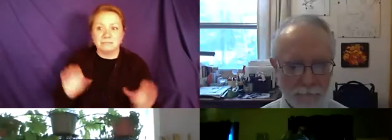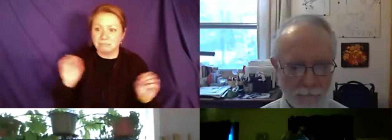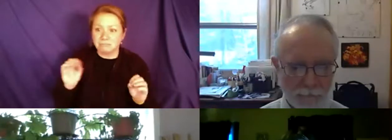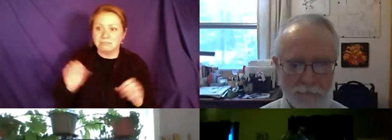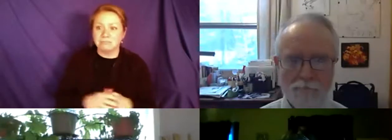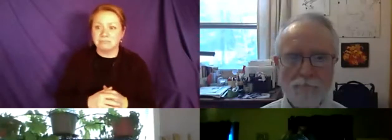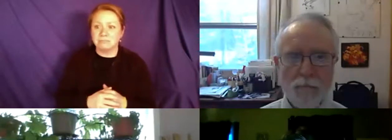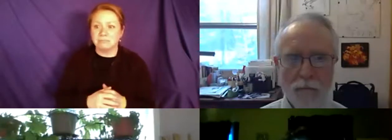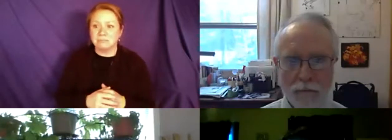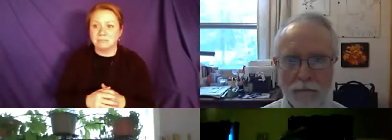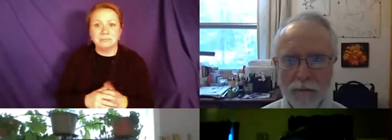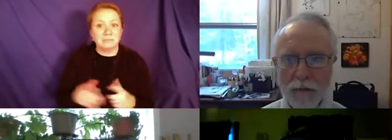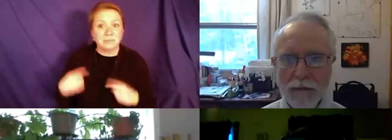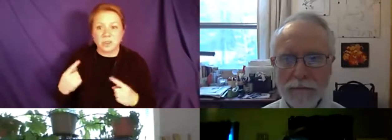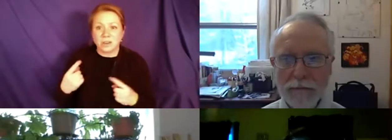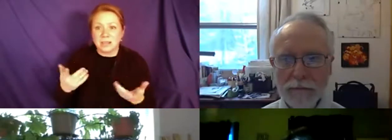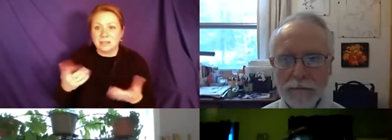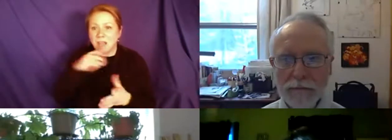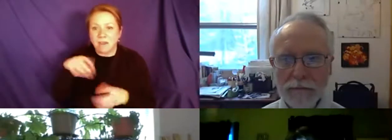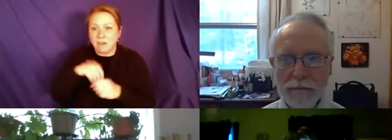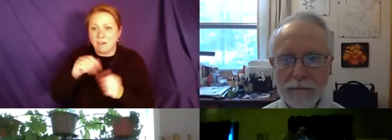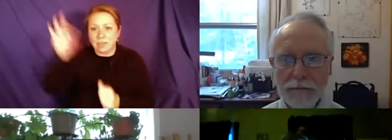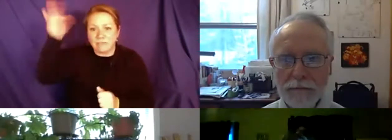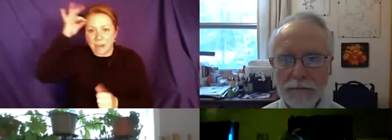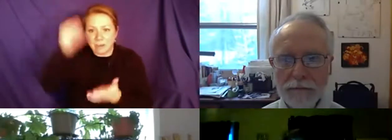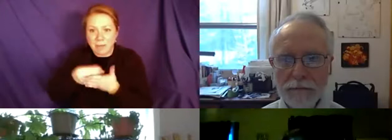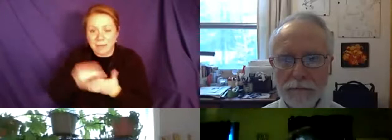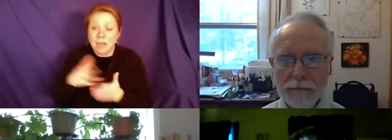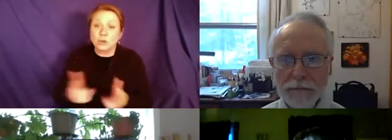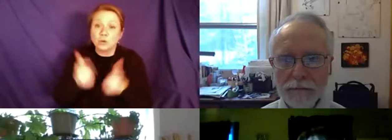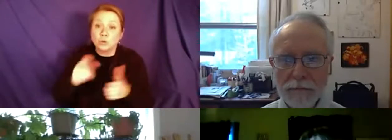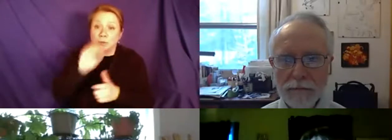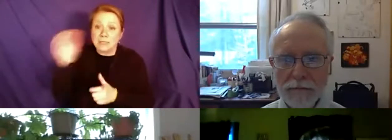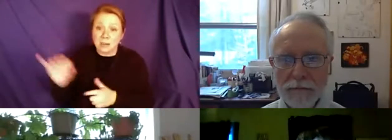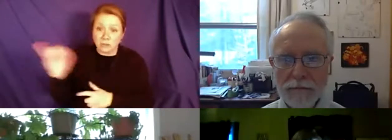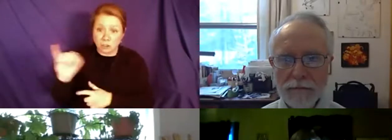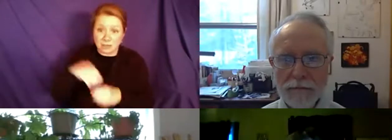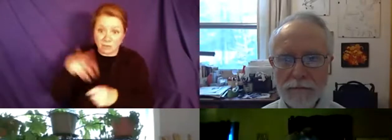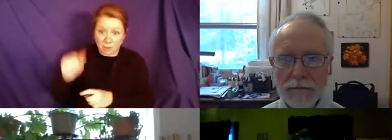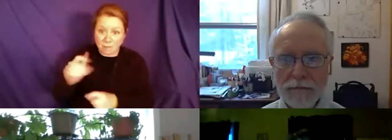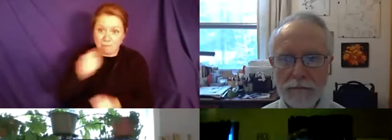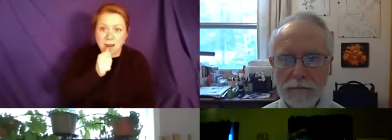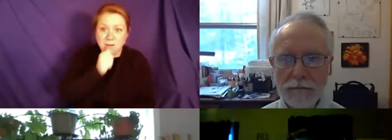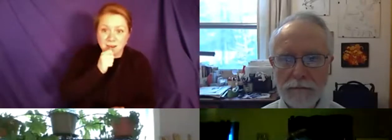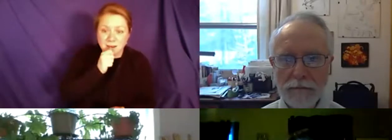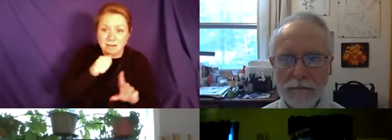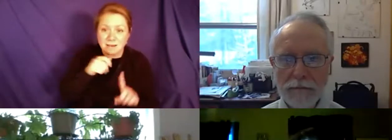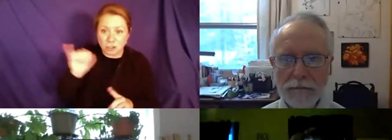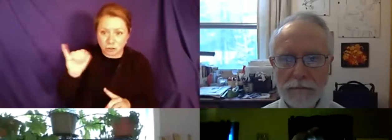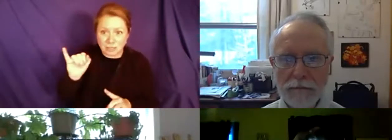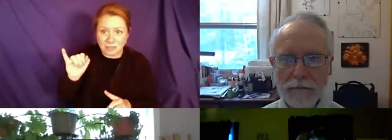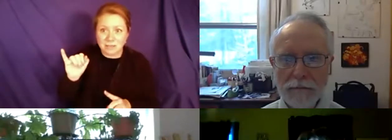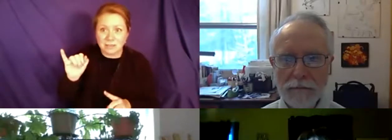so forth. It's outside of the package. And a huge percentage of the insurance in Vermont in the private market is